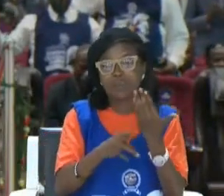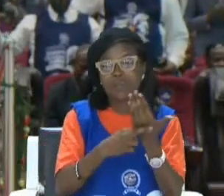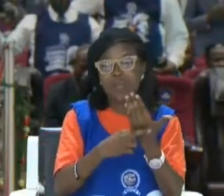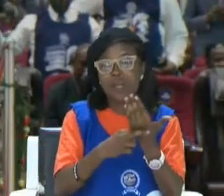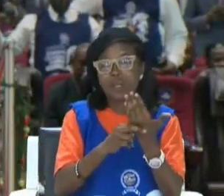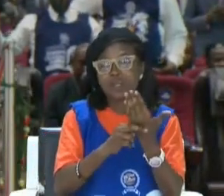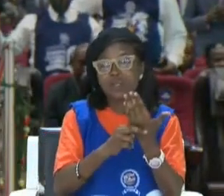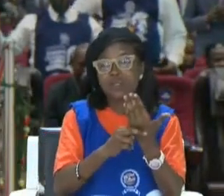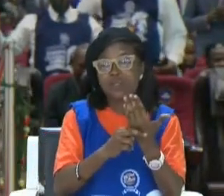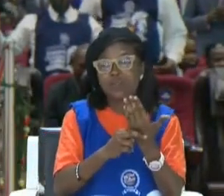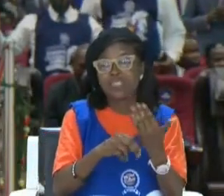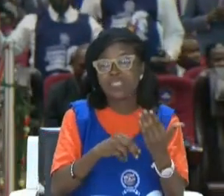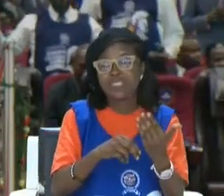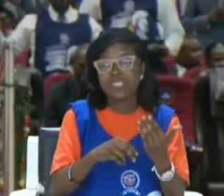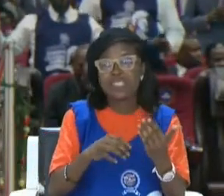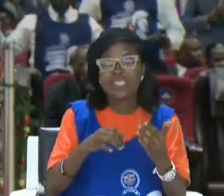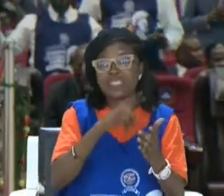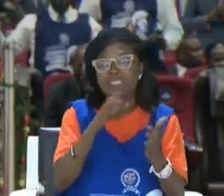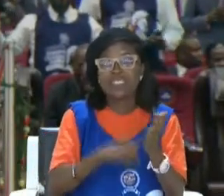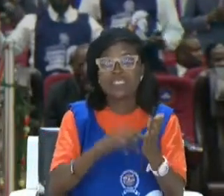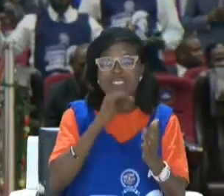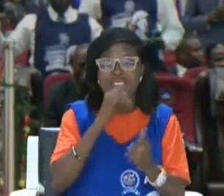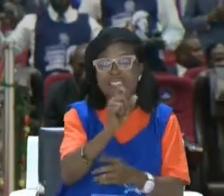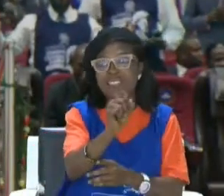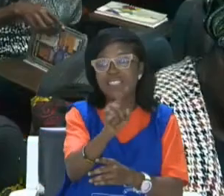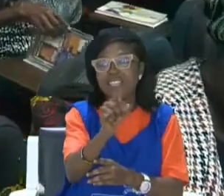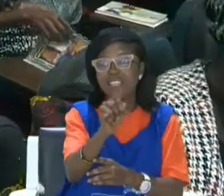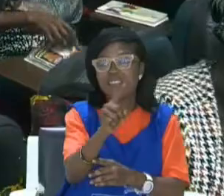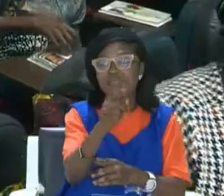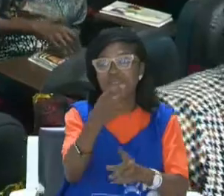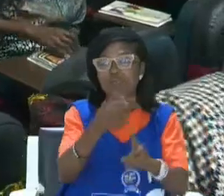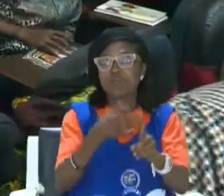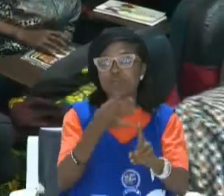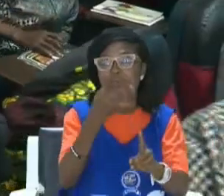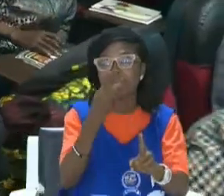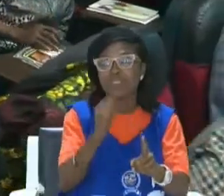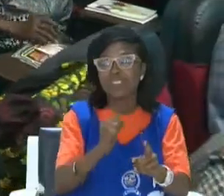November is the 11th month of the year.